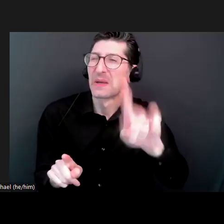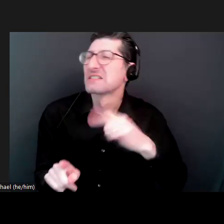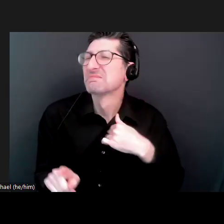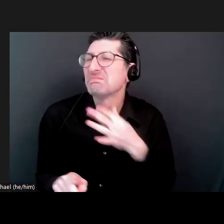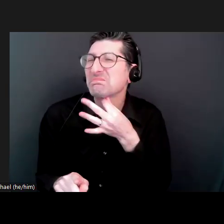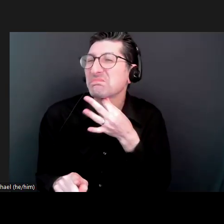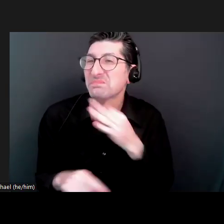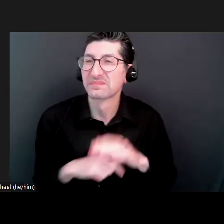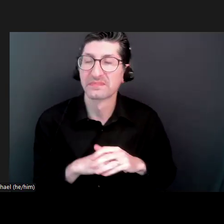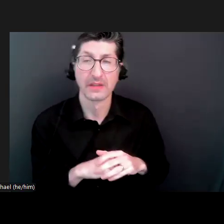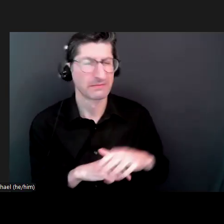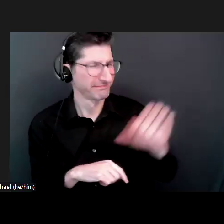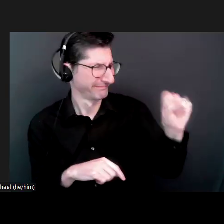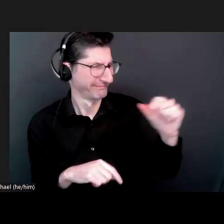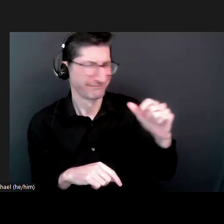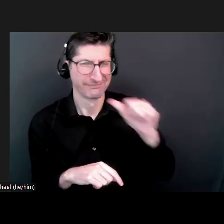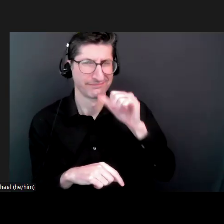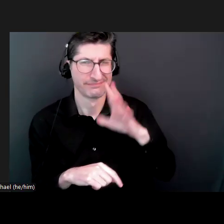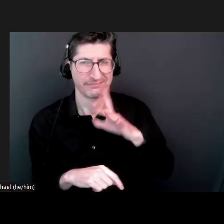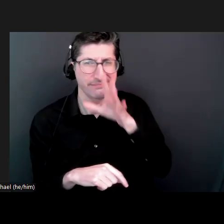Yeah, I mean, I'm happy to just answer quickly